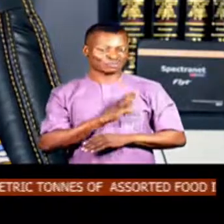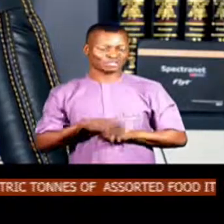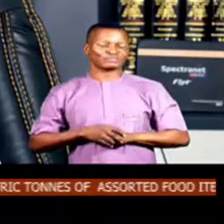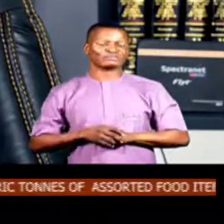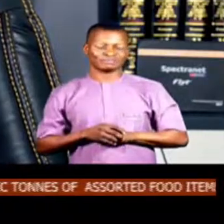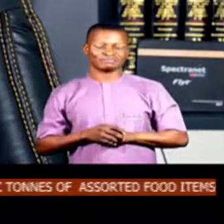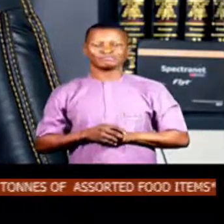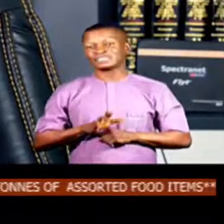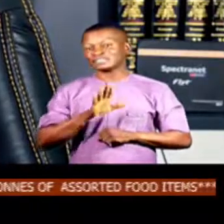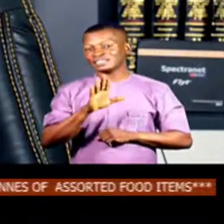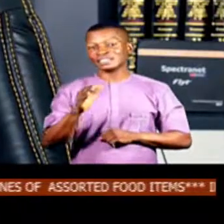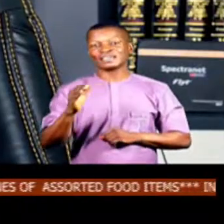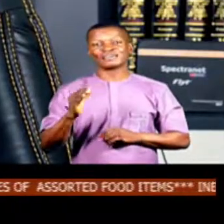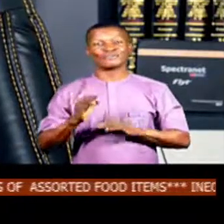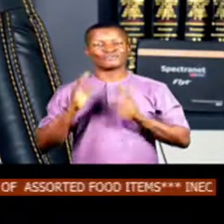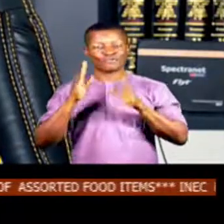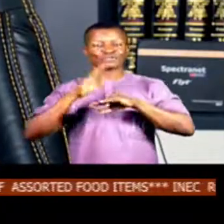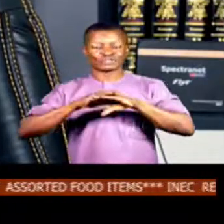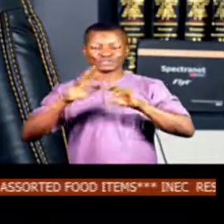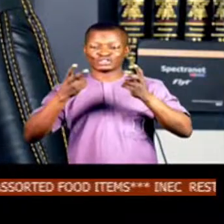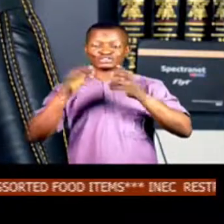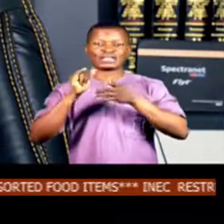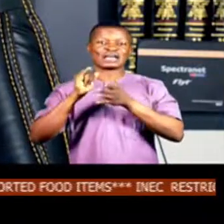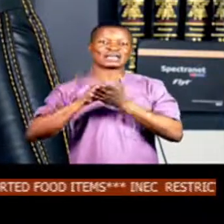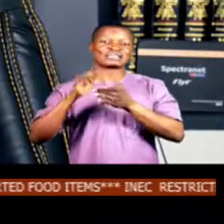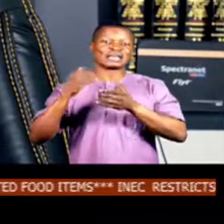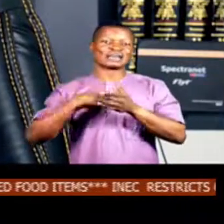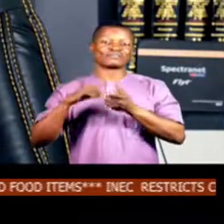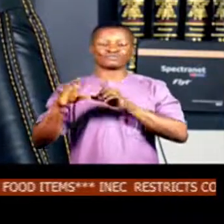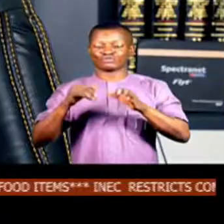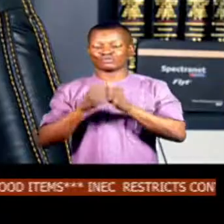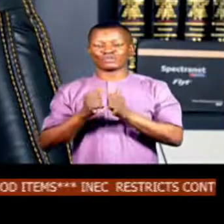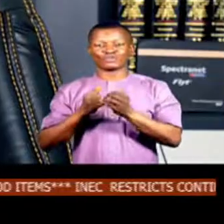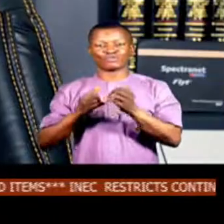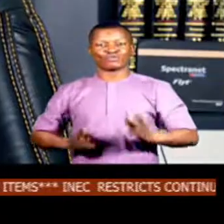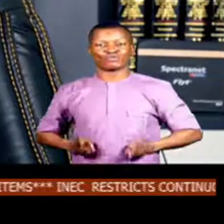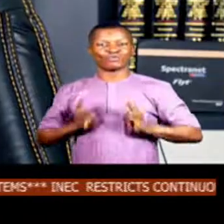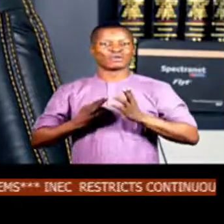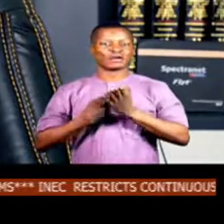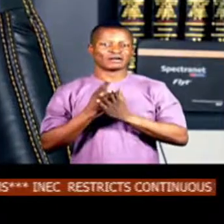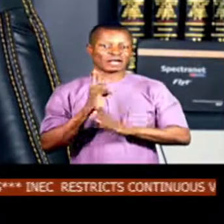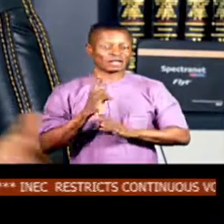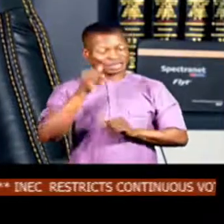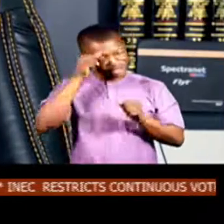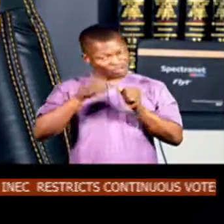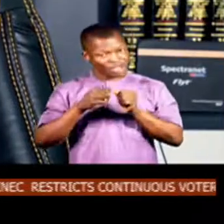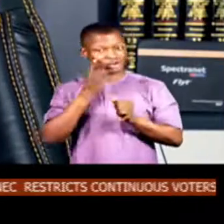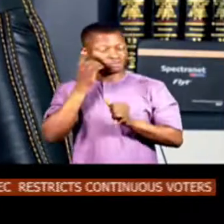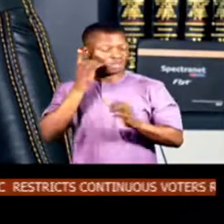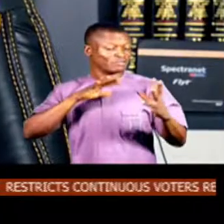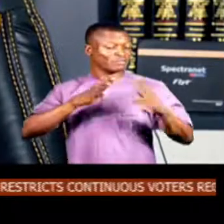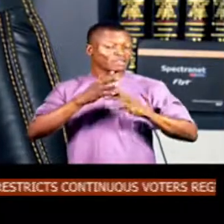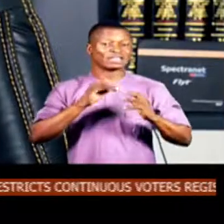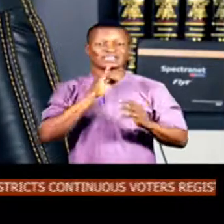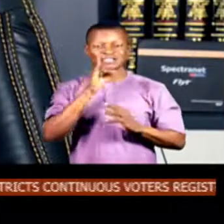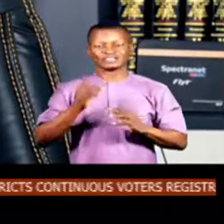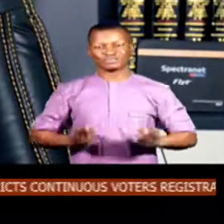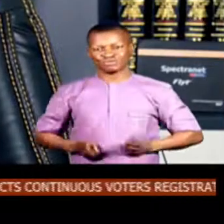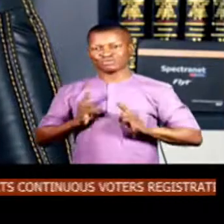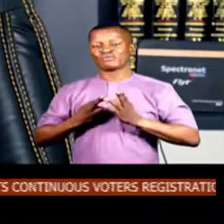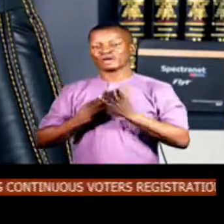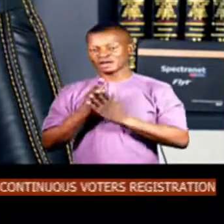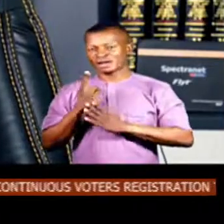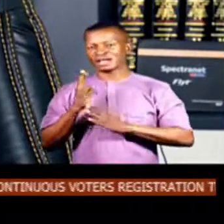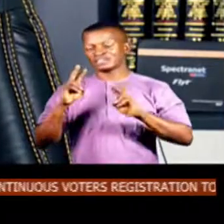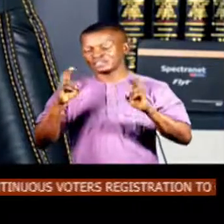Commission, who they deal on issues that has to do with human rights. Domestic violence is a rights issue, so people